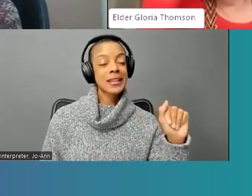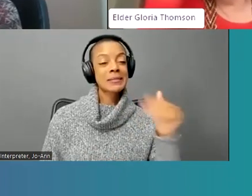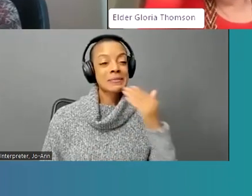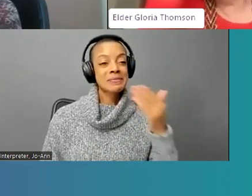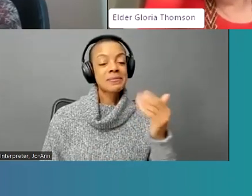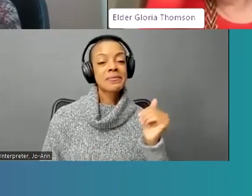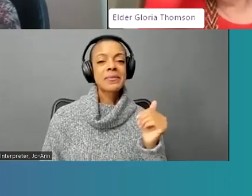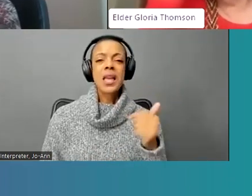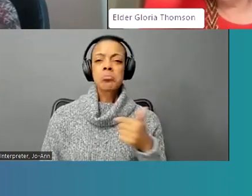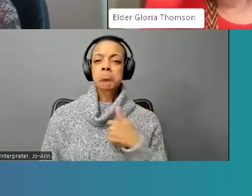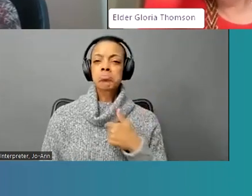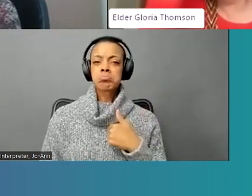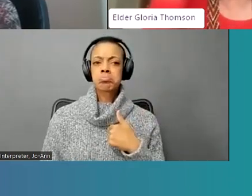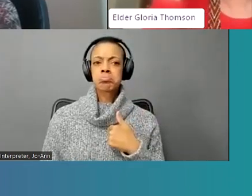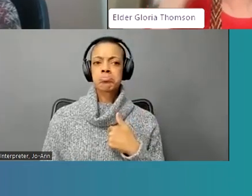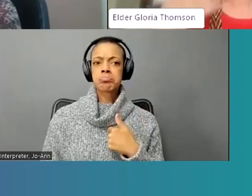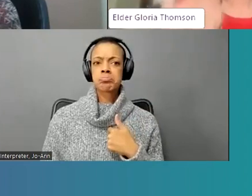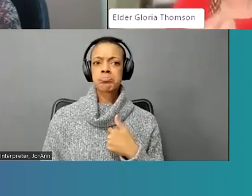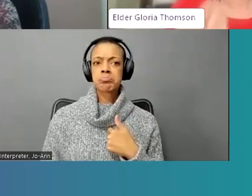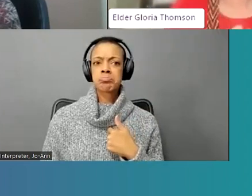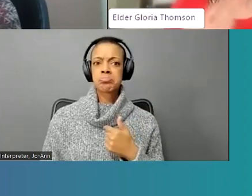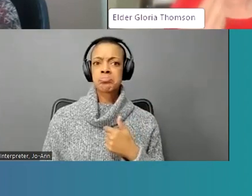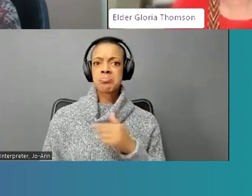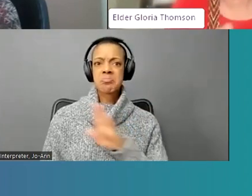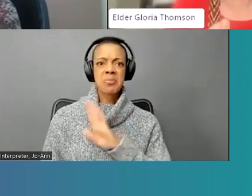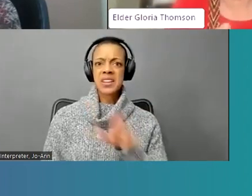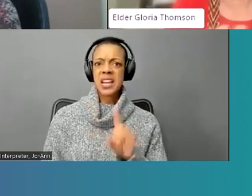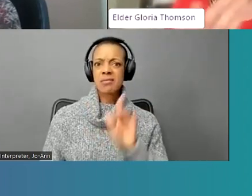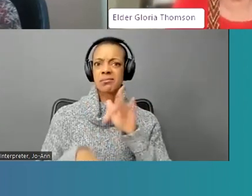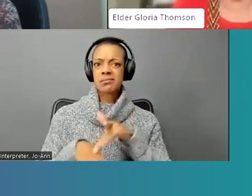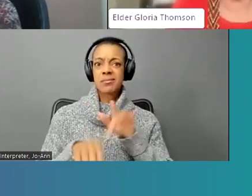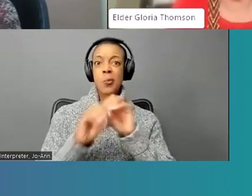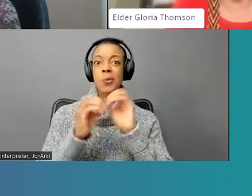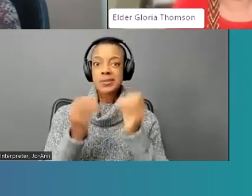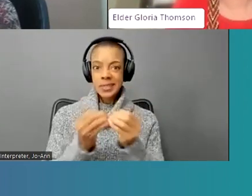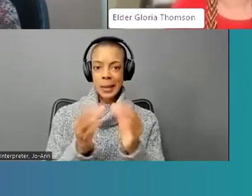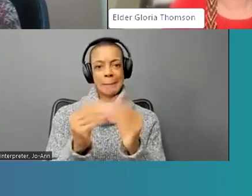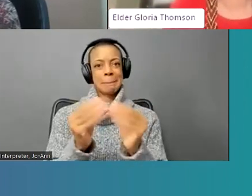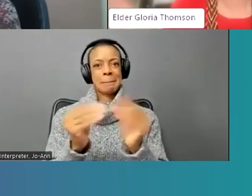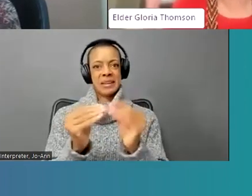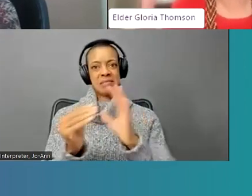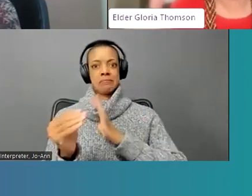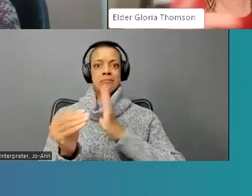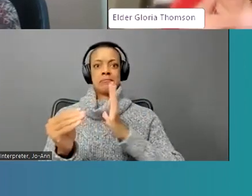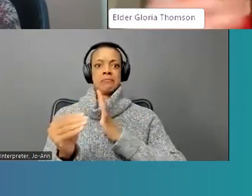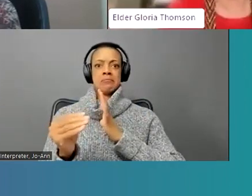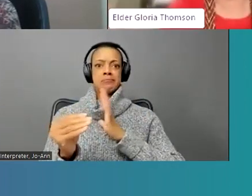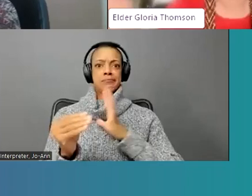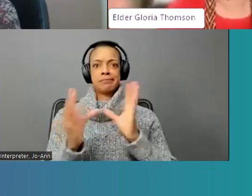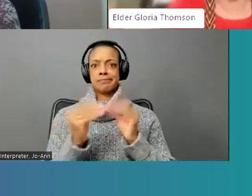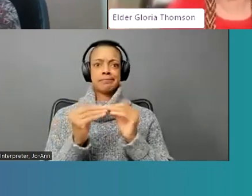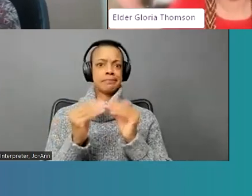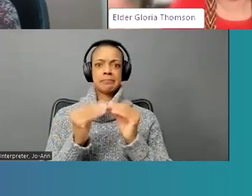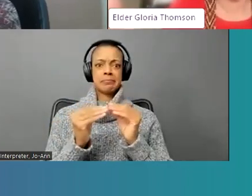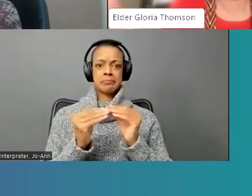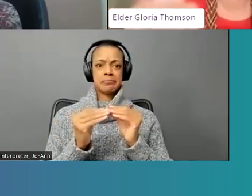I don't think I've ever been to an organizational meeting as such that are just meeting for